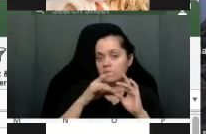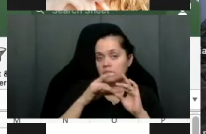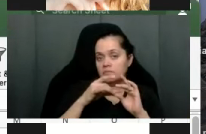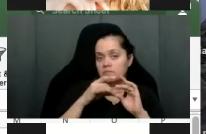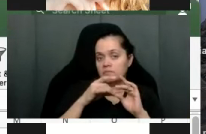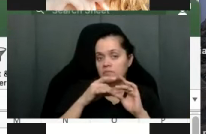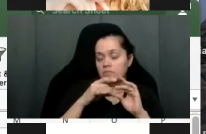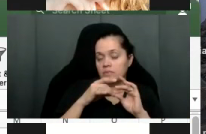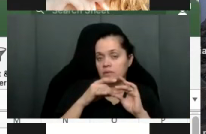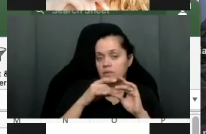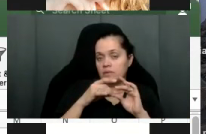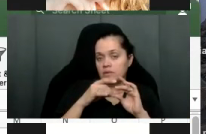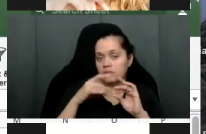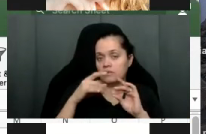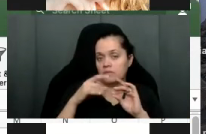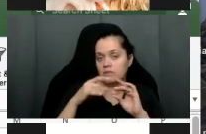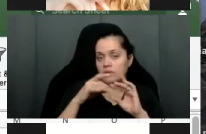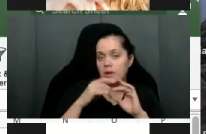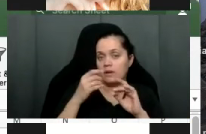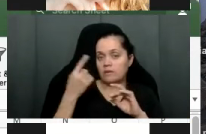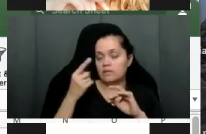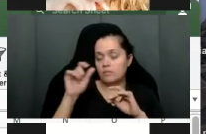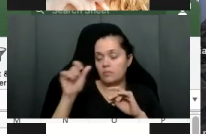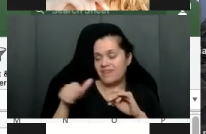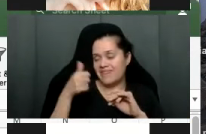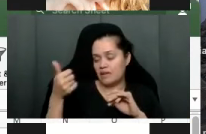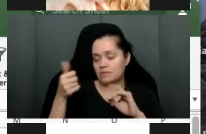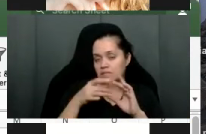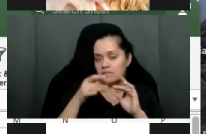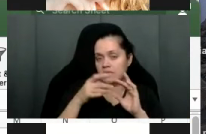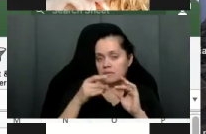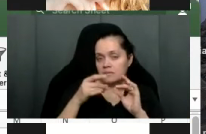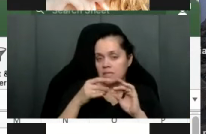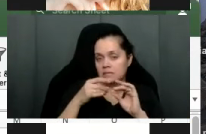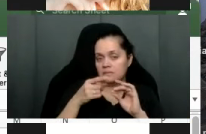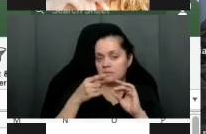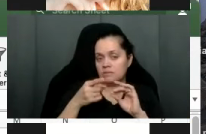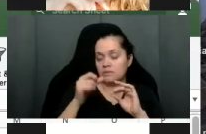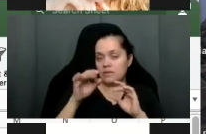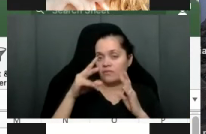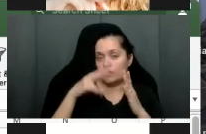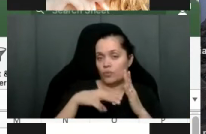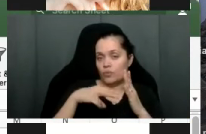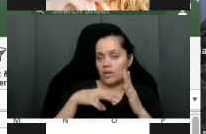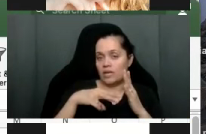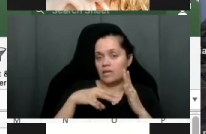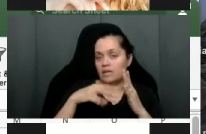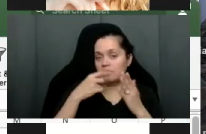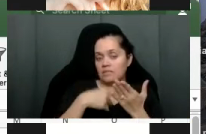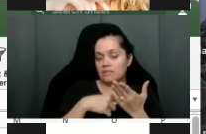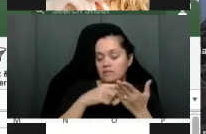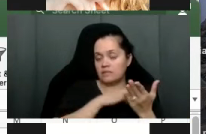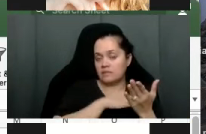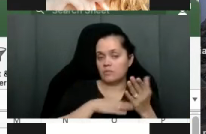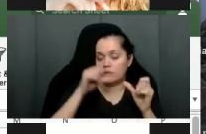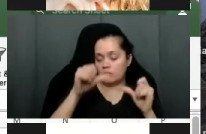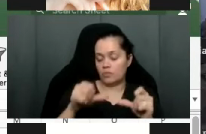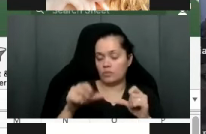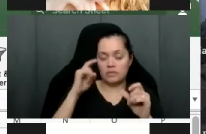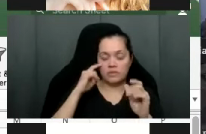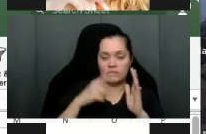post a remark about someone else's comment. So if you read the discussion board post and you find